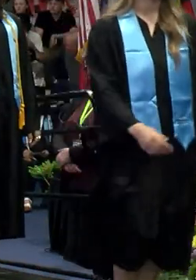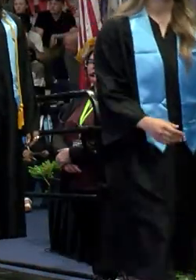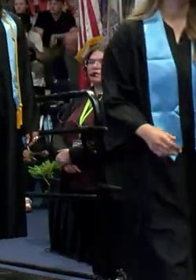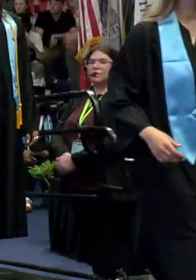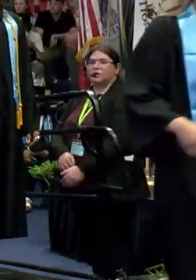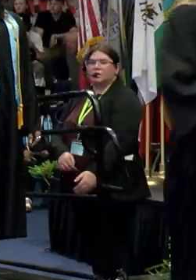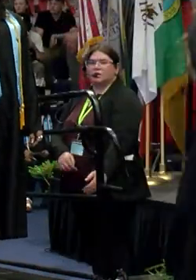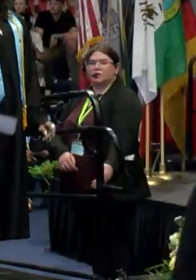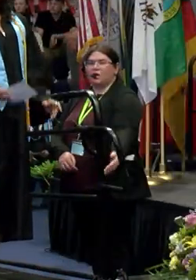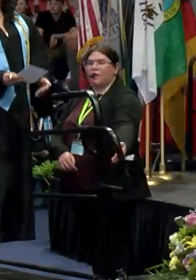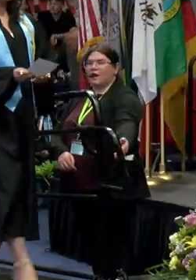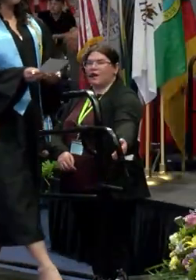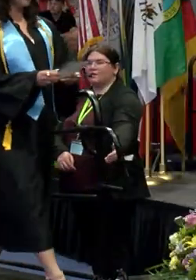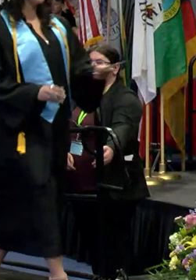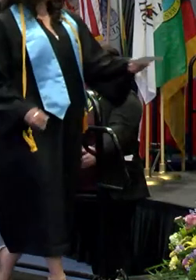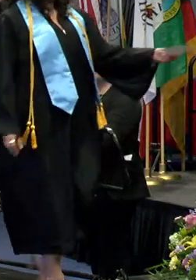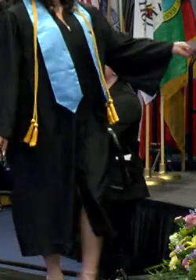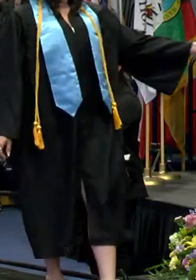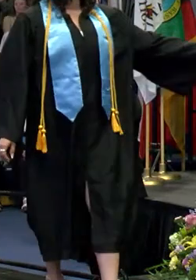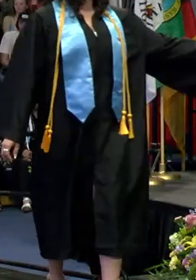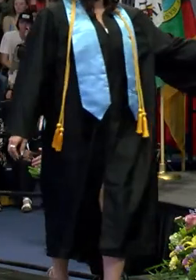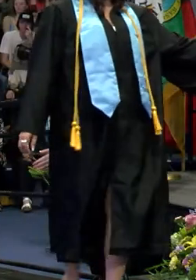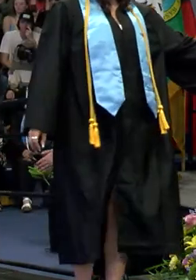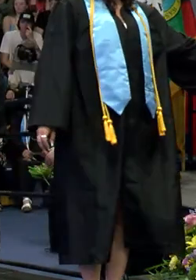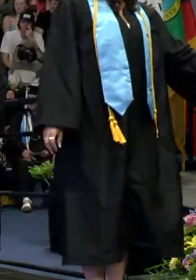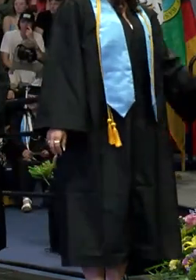Peyton Hyatt.